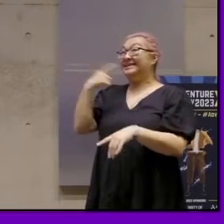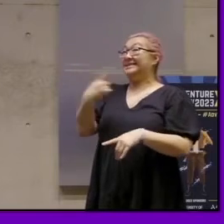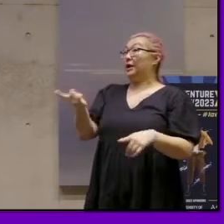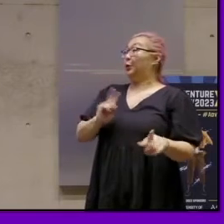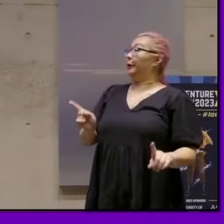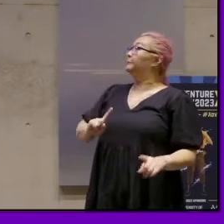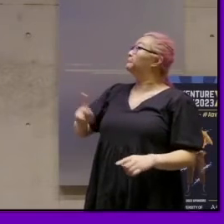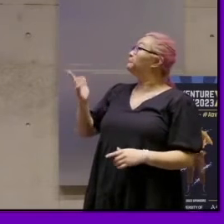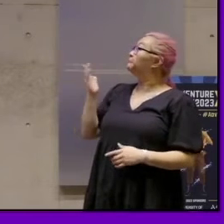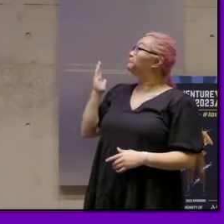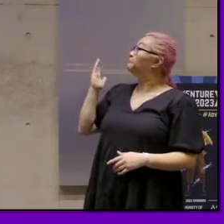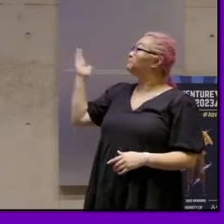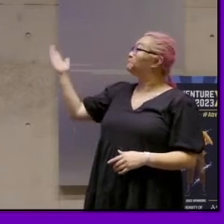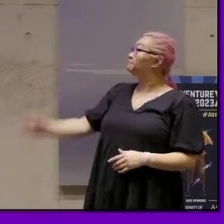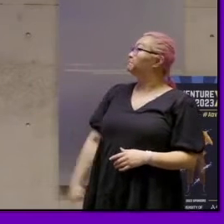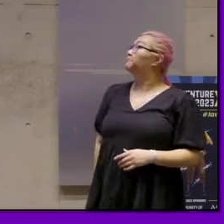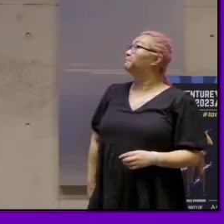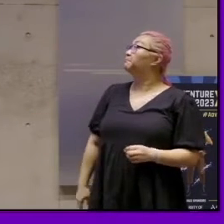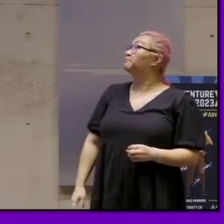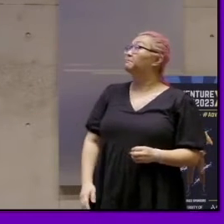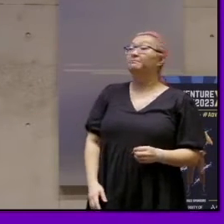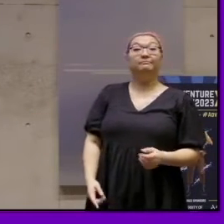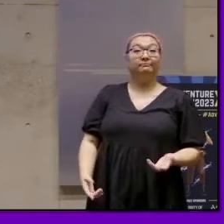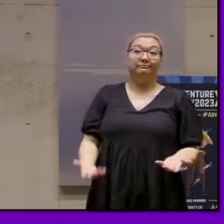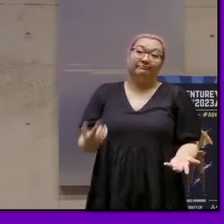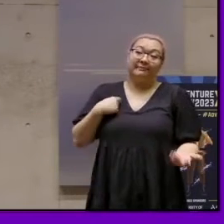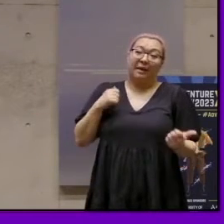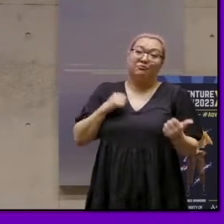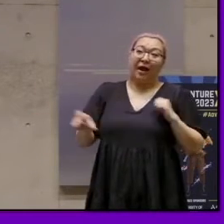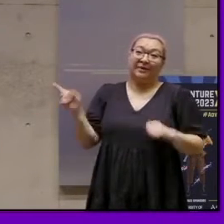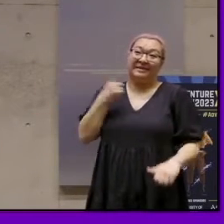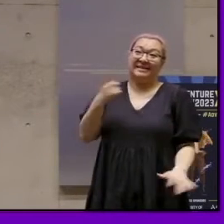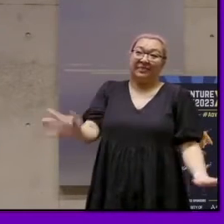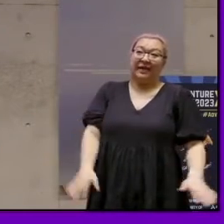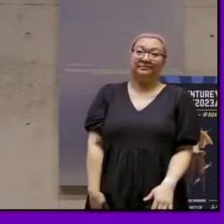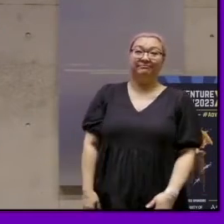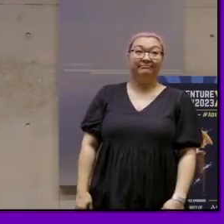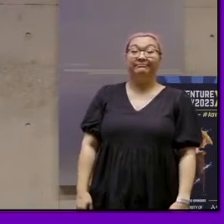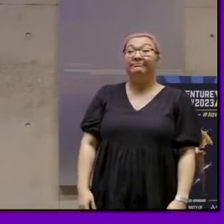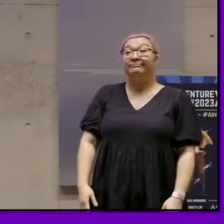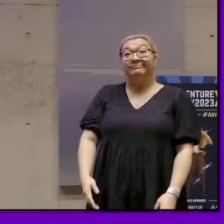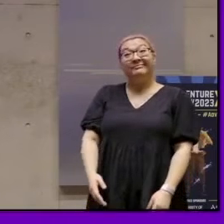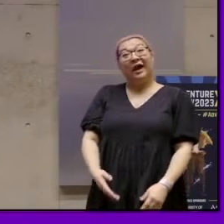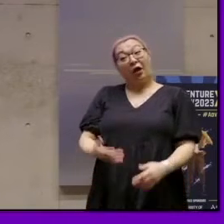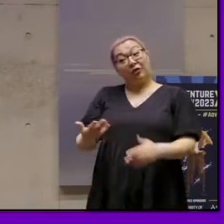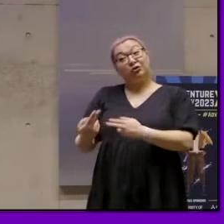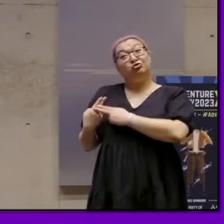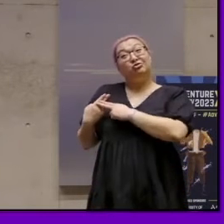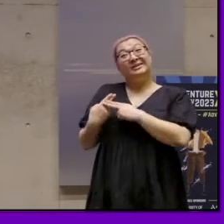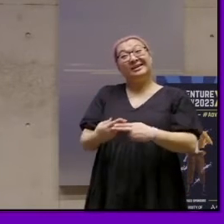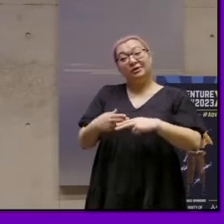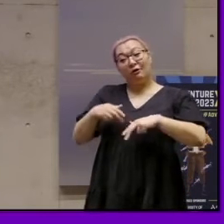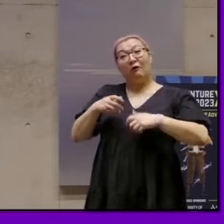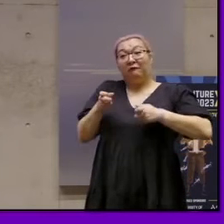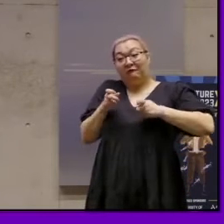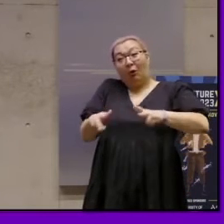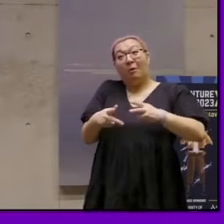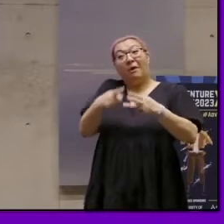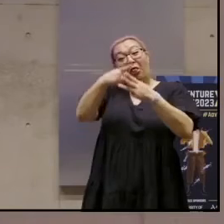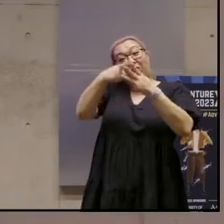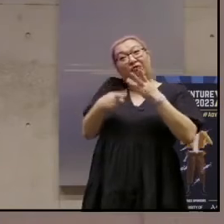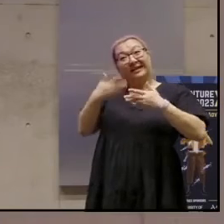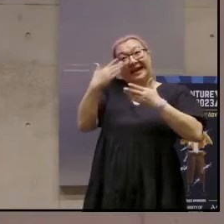drew the bubble. I'm so proud of myself, okay? You do not need the traditional forms. This, again, is not to say that they